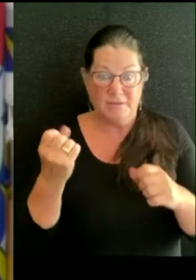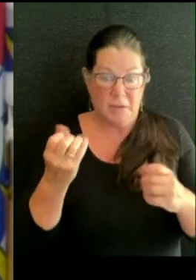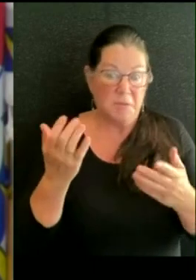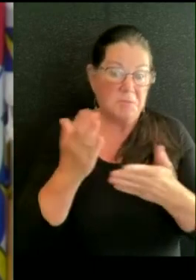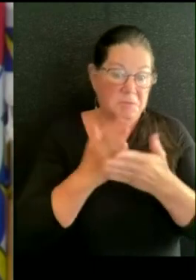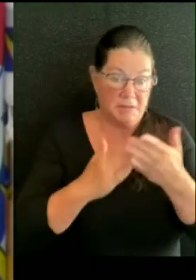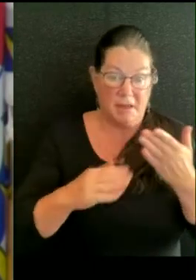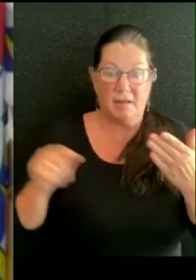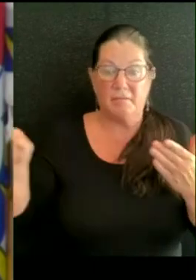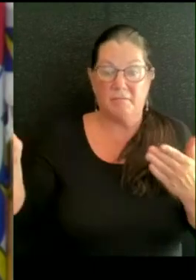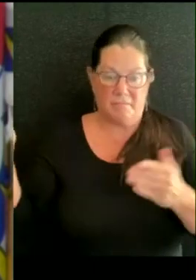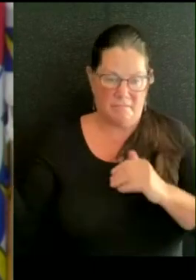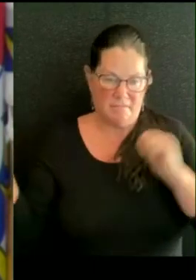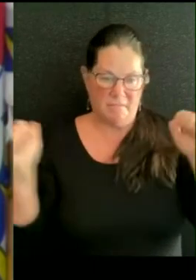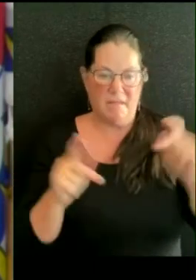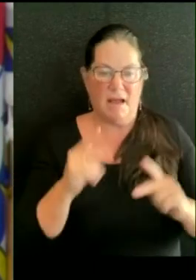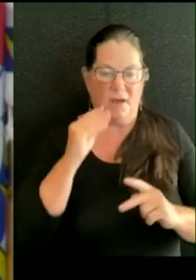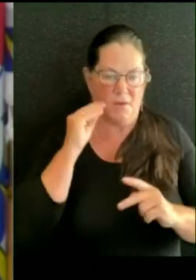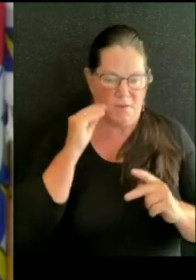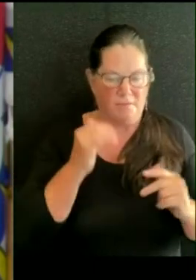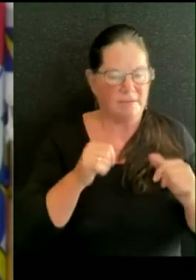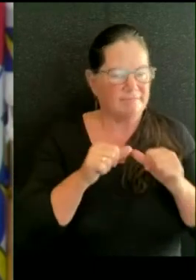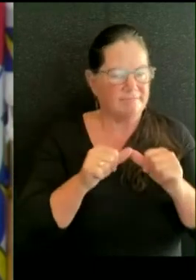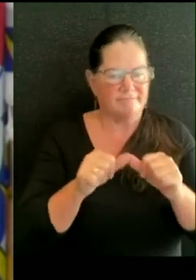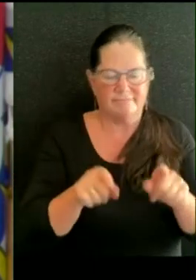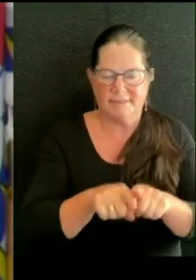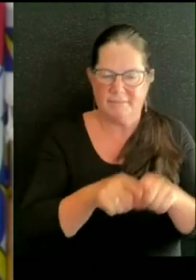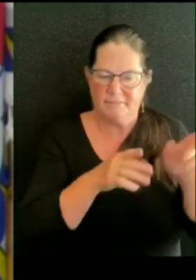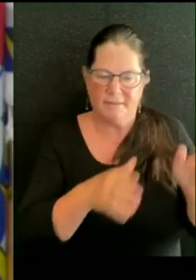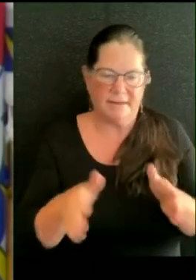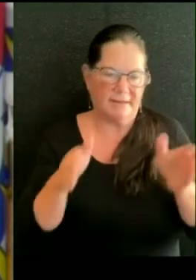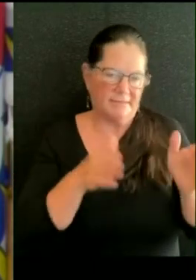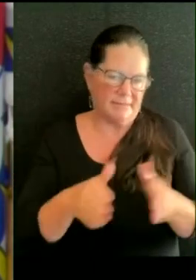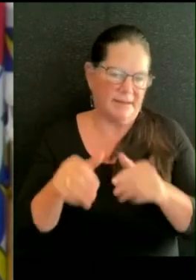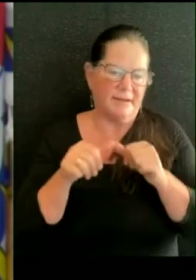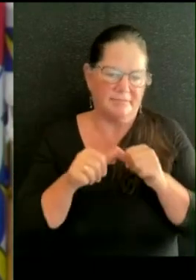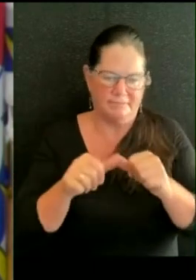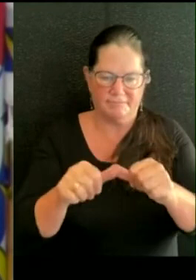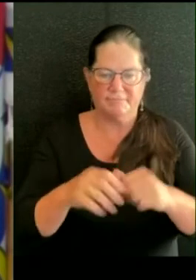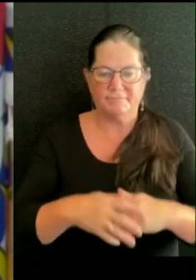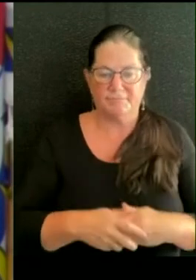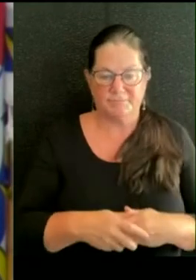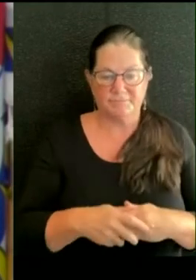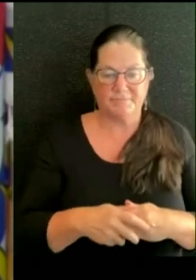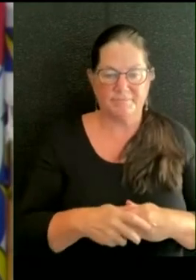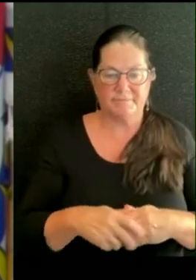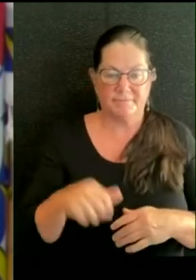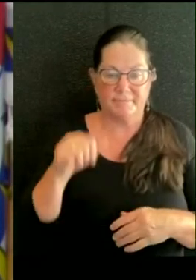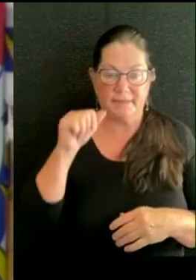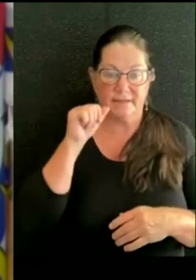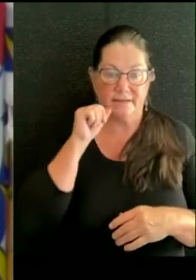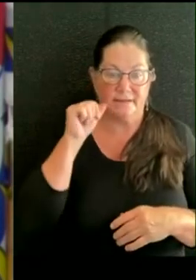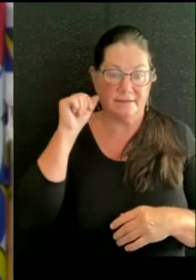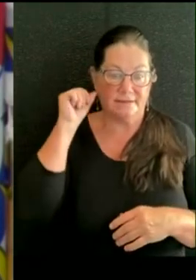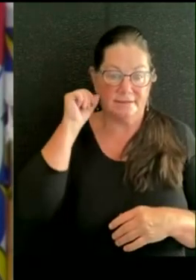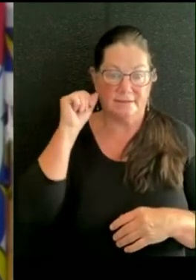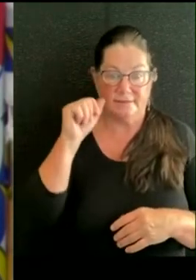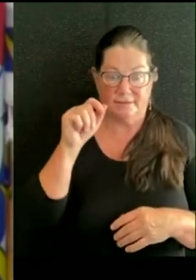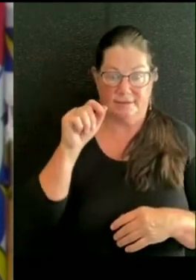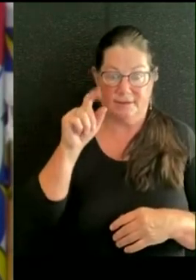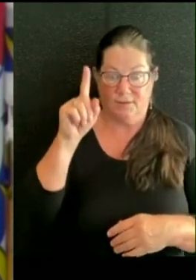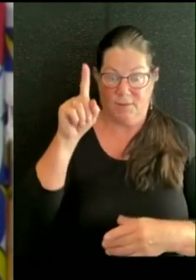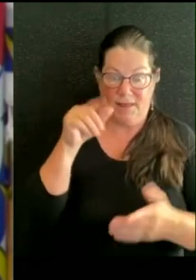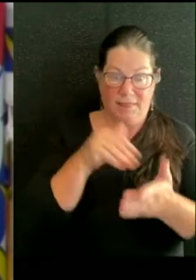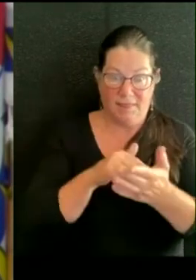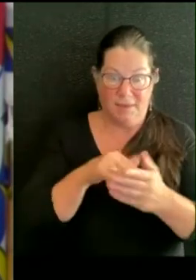we've continued to do that. As you heard yesterday, thousands of people returned to their homes. And